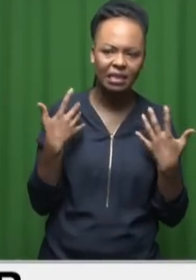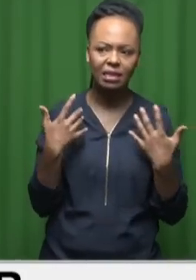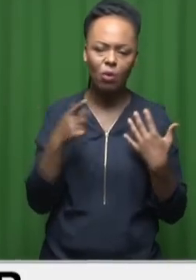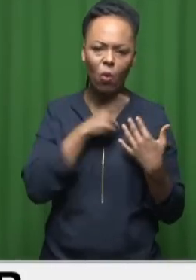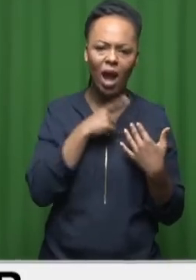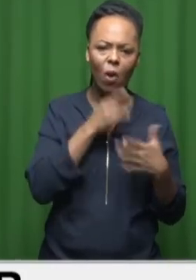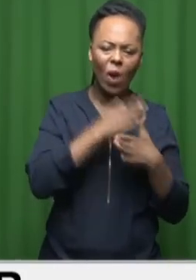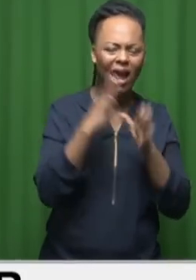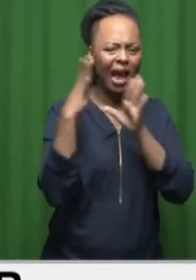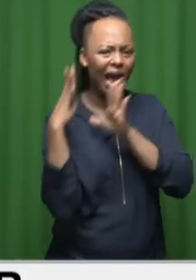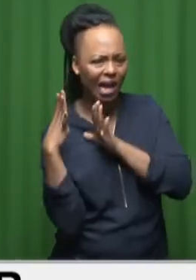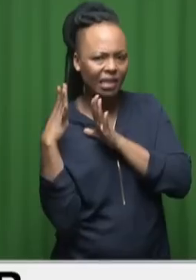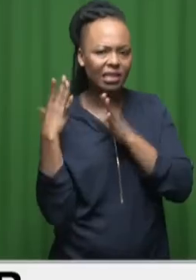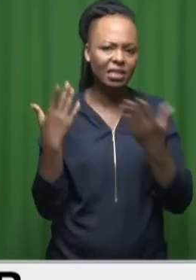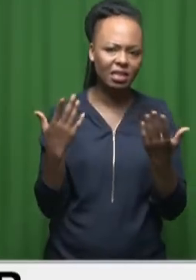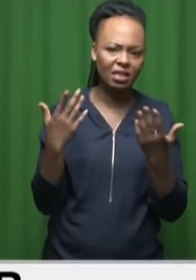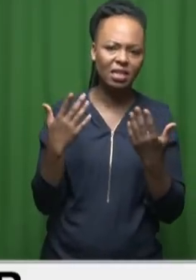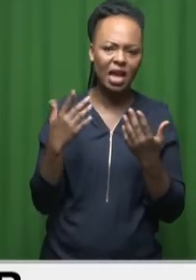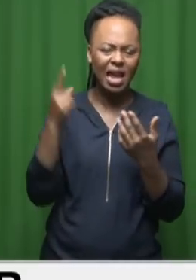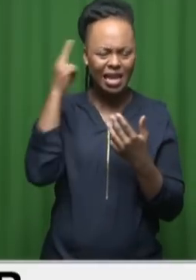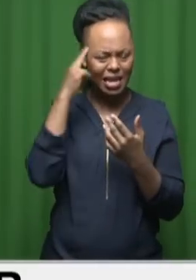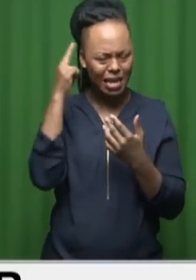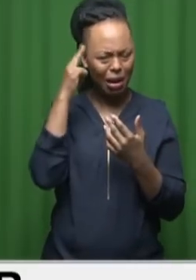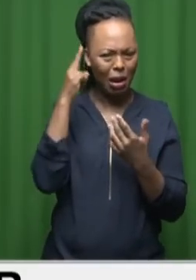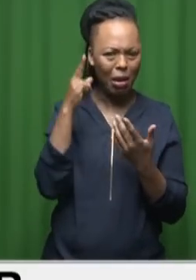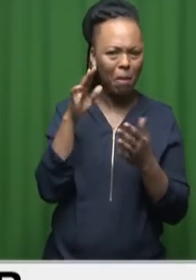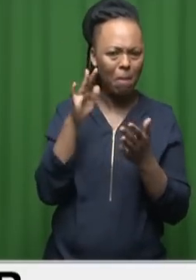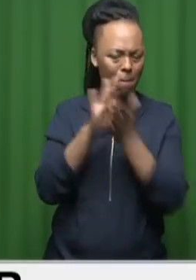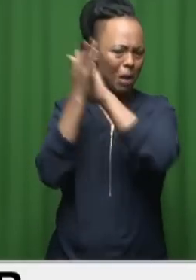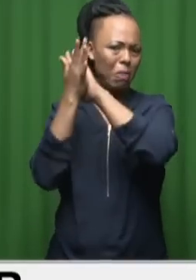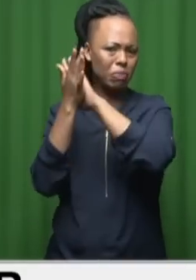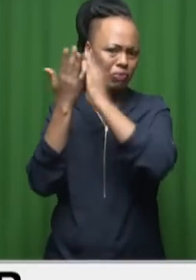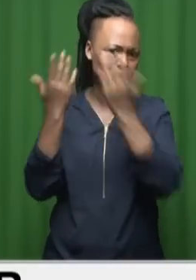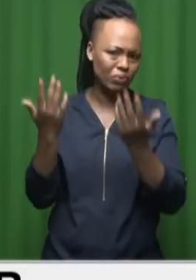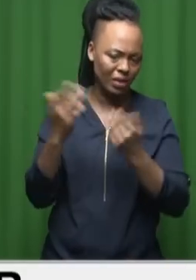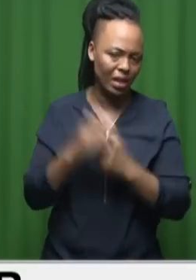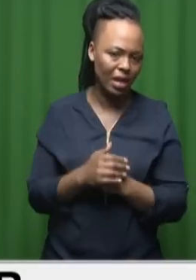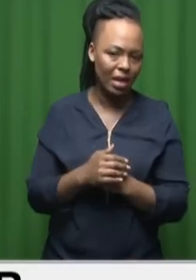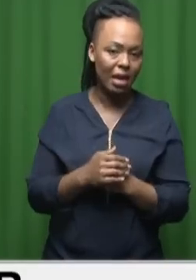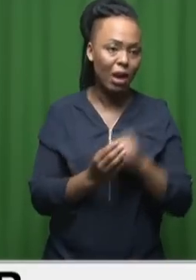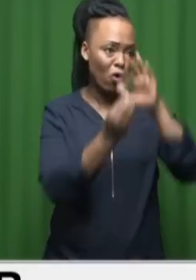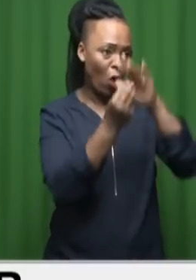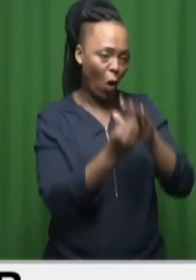nervous breakdown, etc. So I don't want to say the coal fleet's got